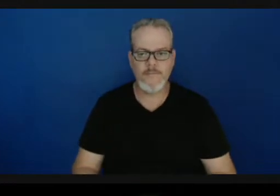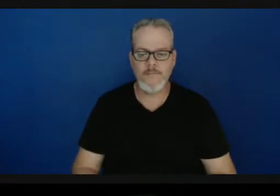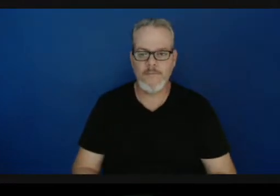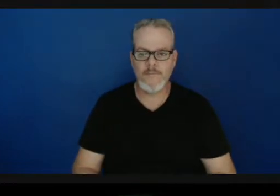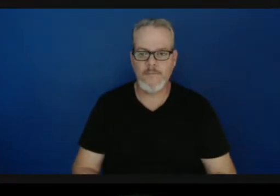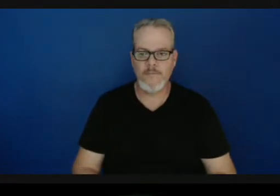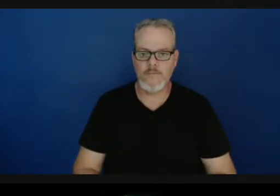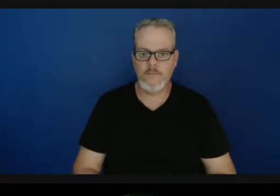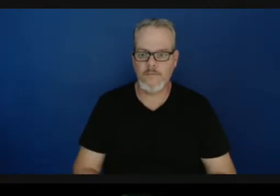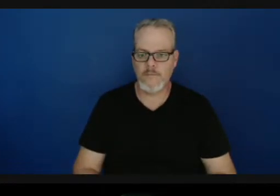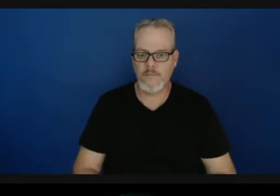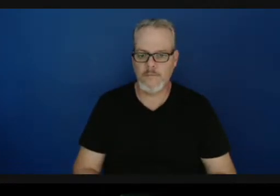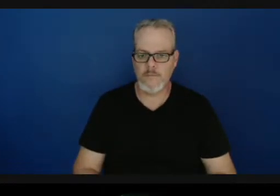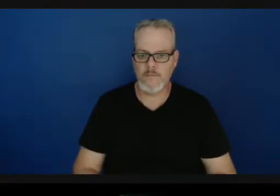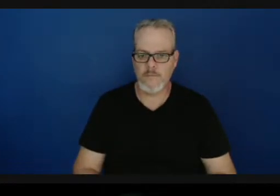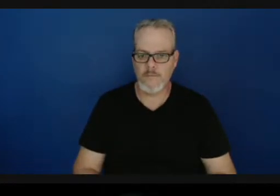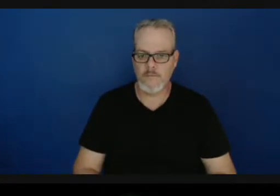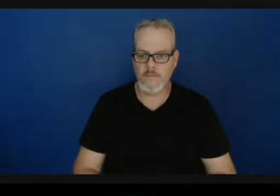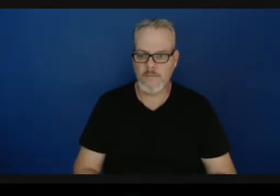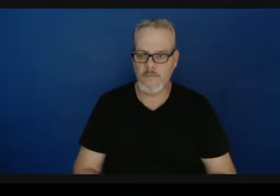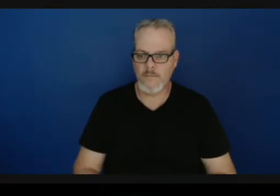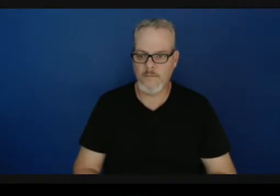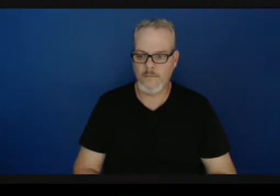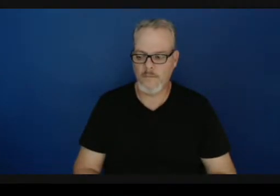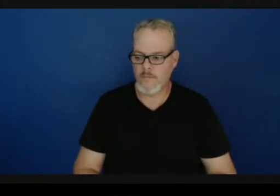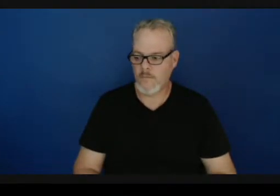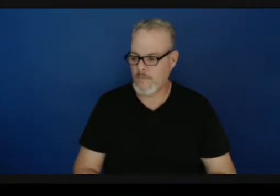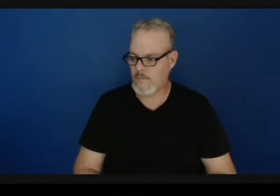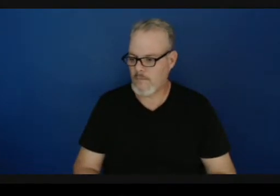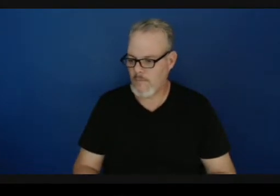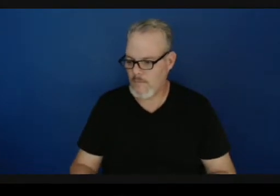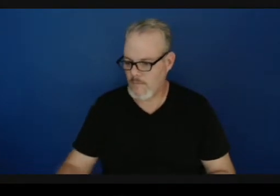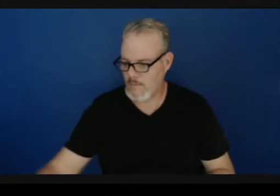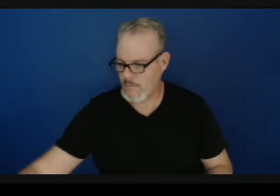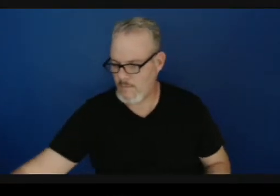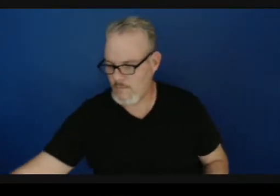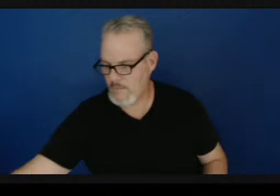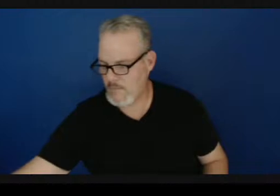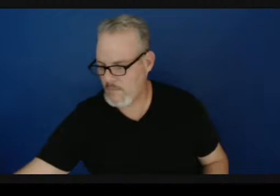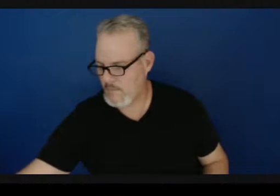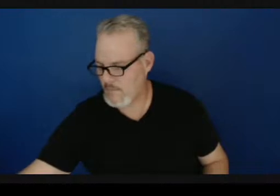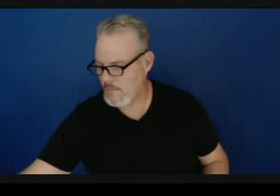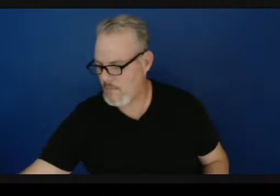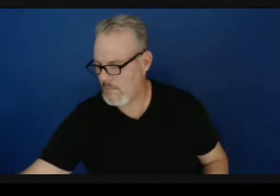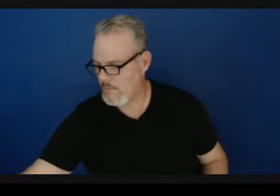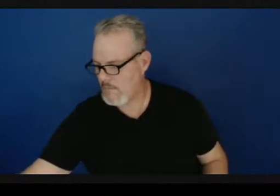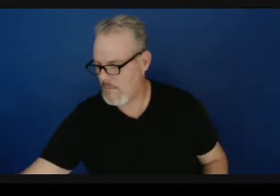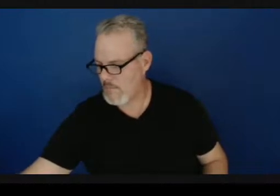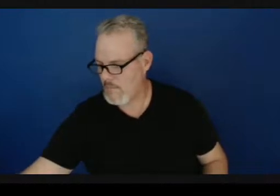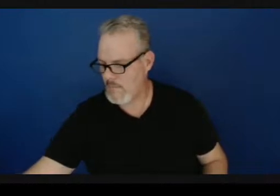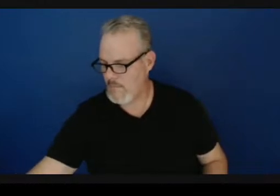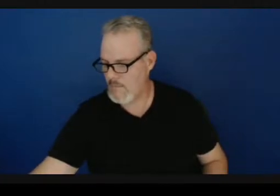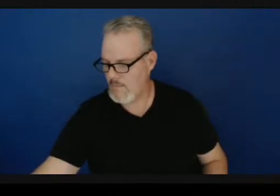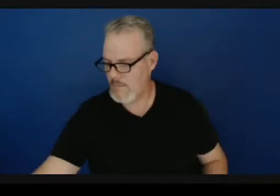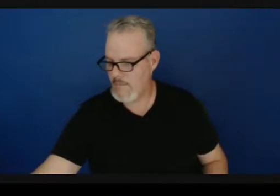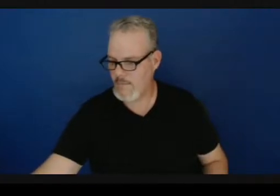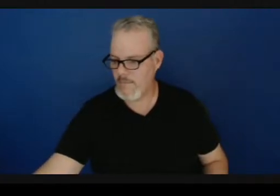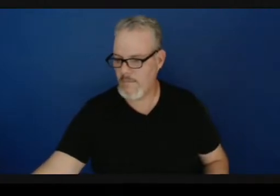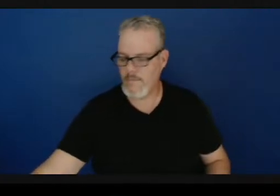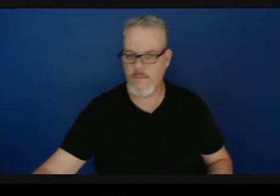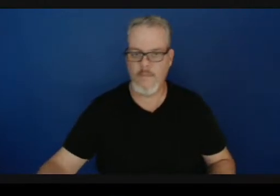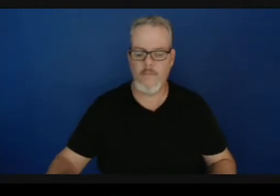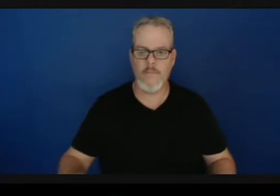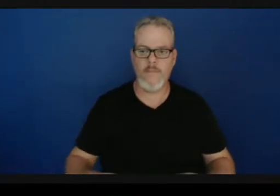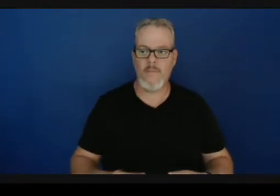Is what it is. So, interesting. That's the, So this is what was one of the only images we had, but we did have one before this that snuck